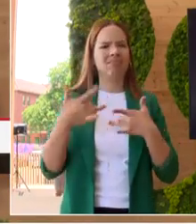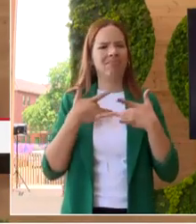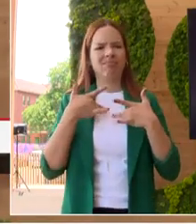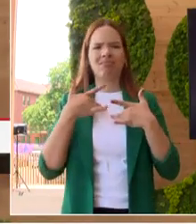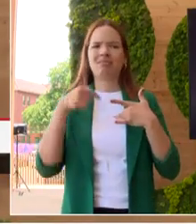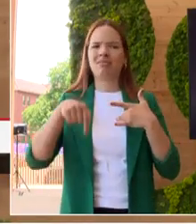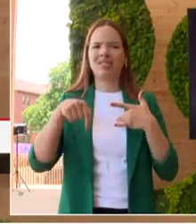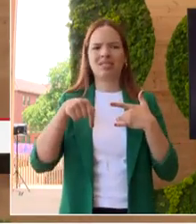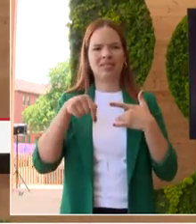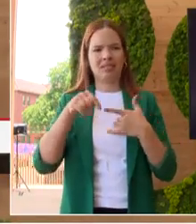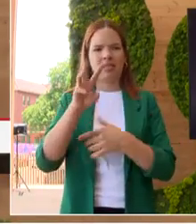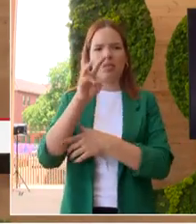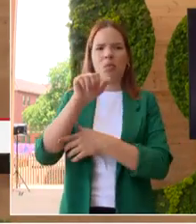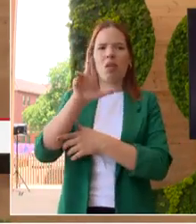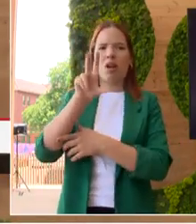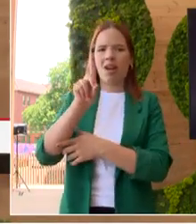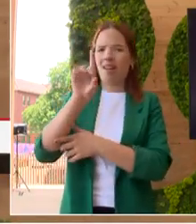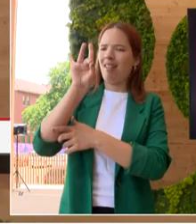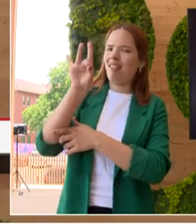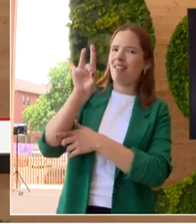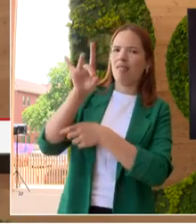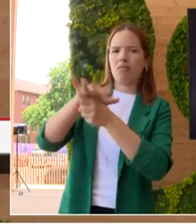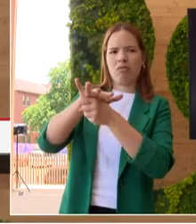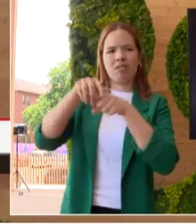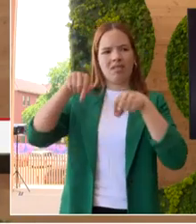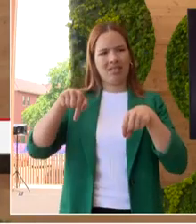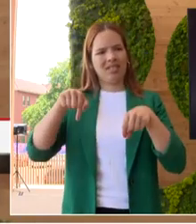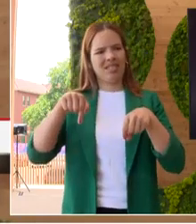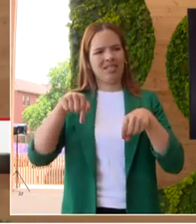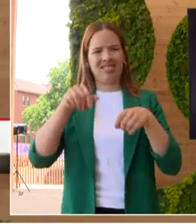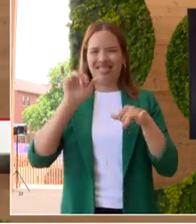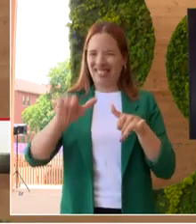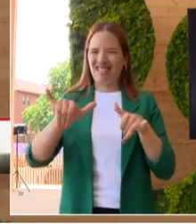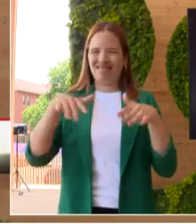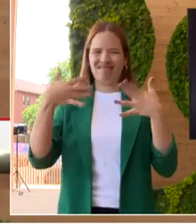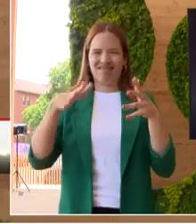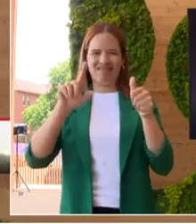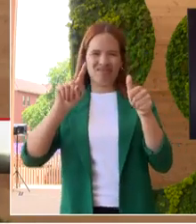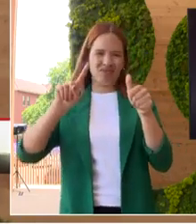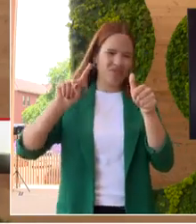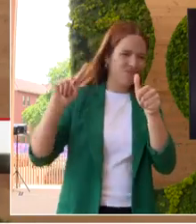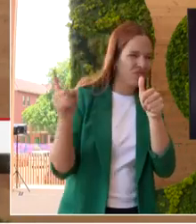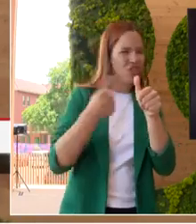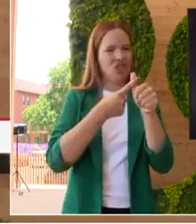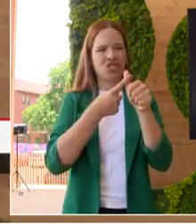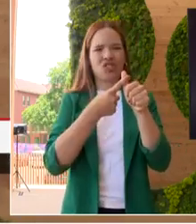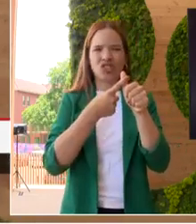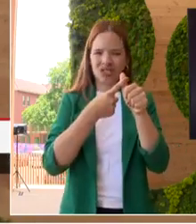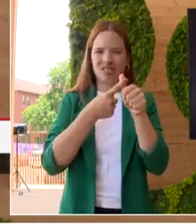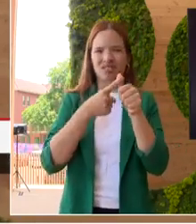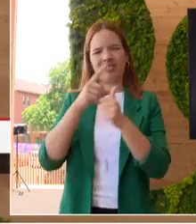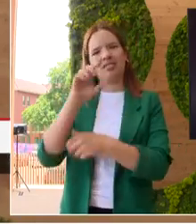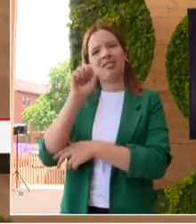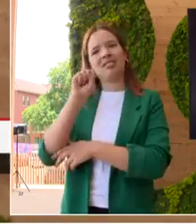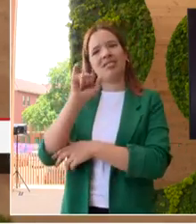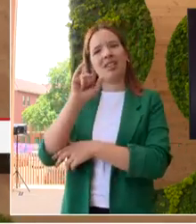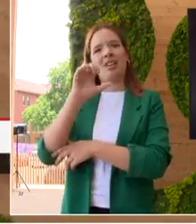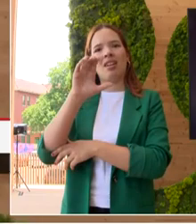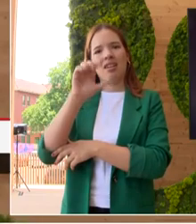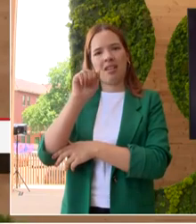8, the unveiling of the first phase of Sycamore and Oak. Redbrick is